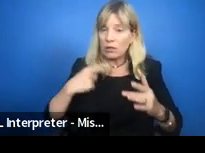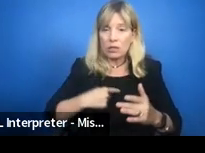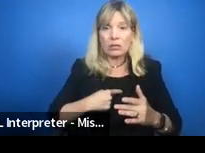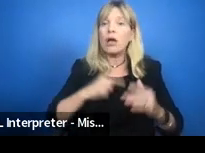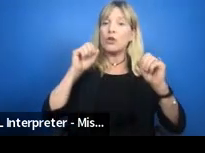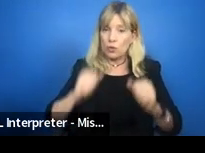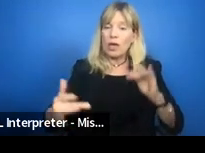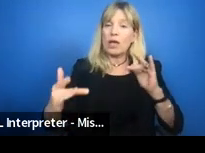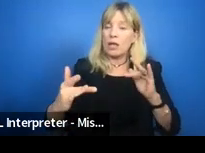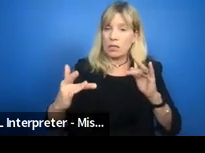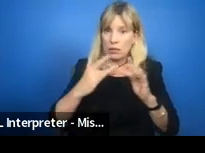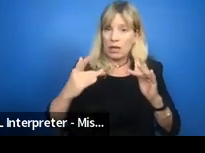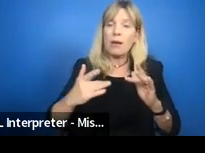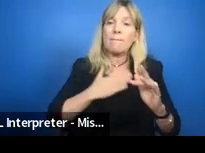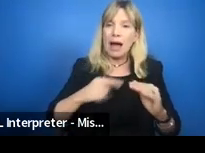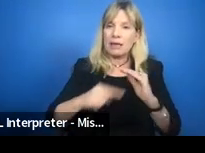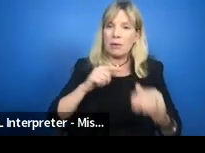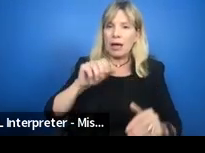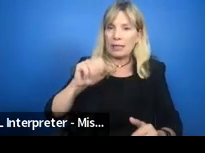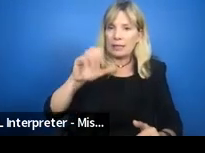reach us. My email is